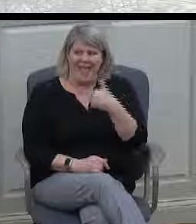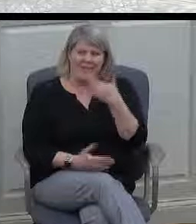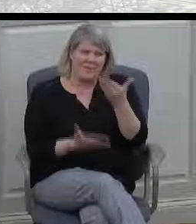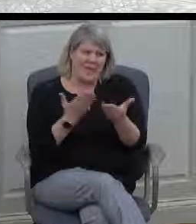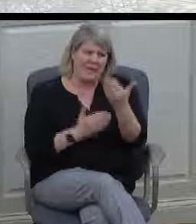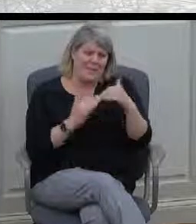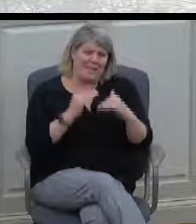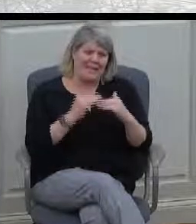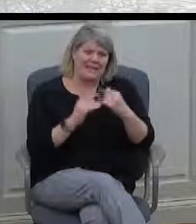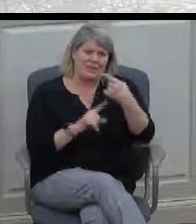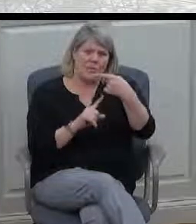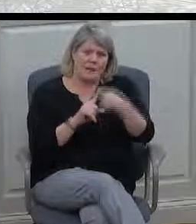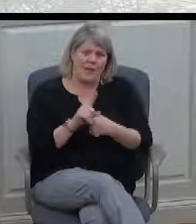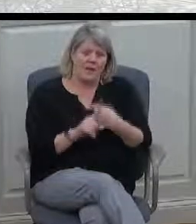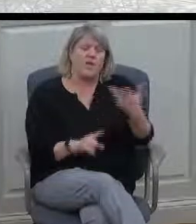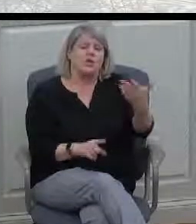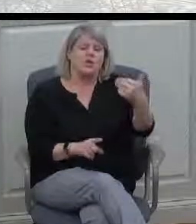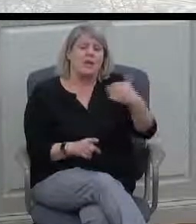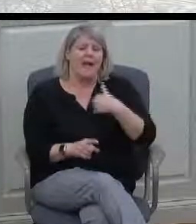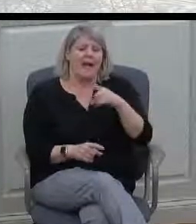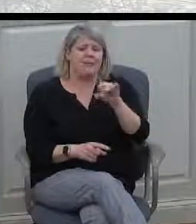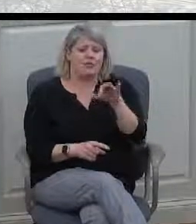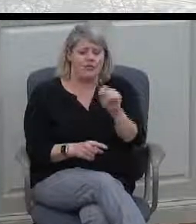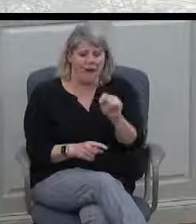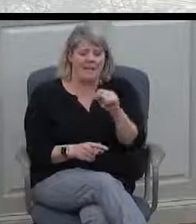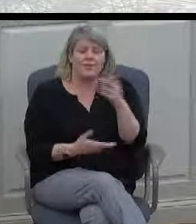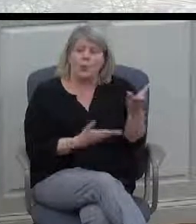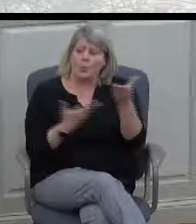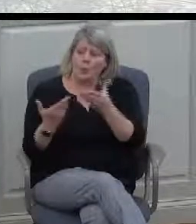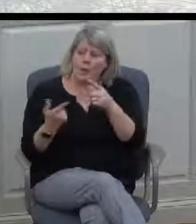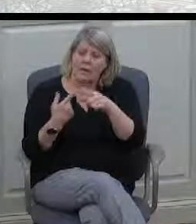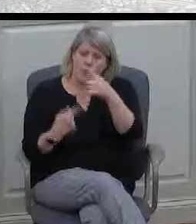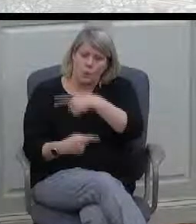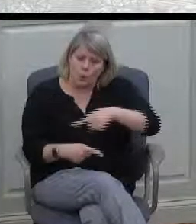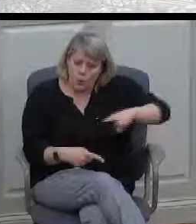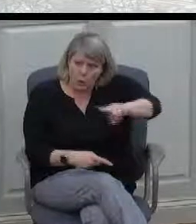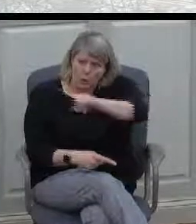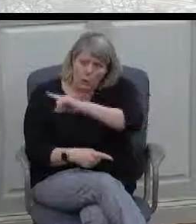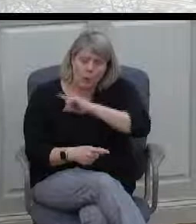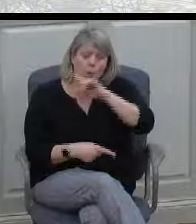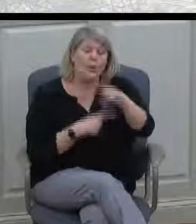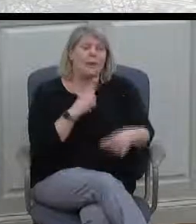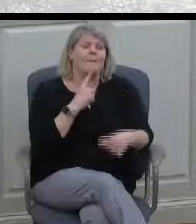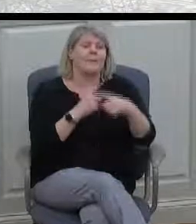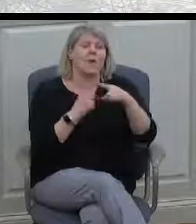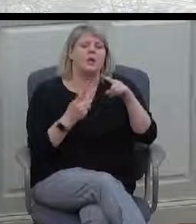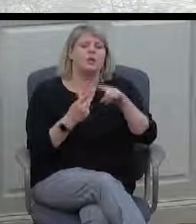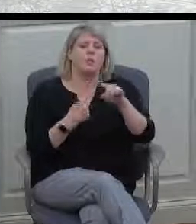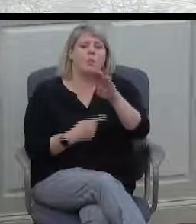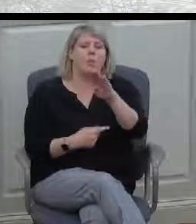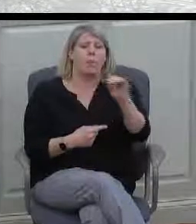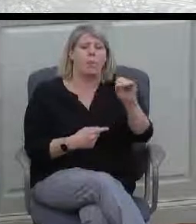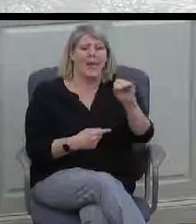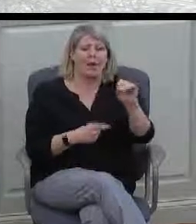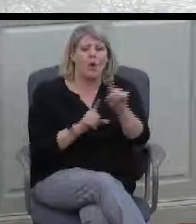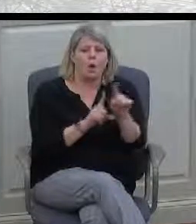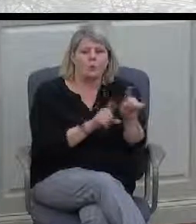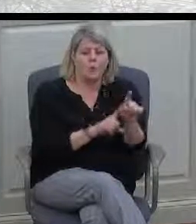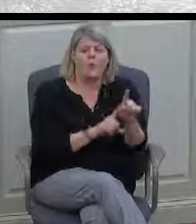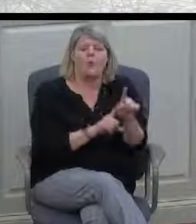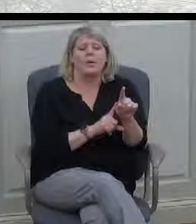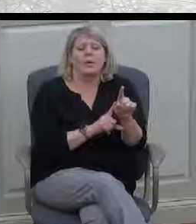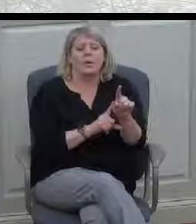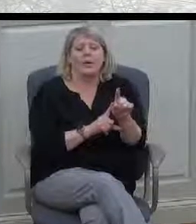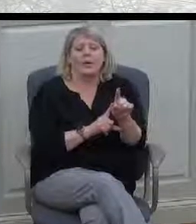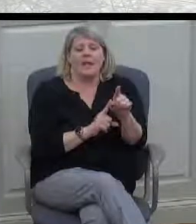bring to stakeholders and to the commission and the fiscal court to review and say, hey, what have we gotten right here, and what